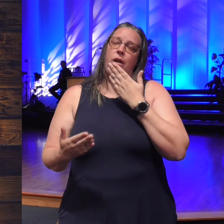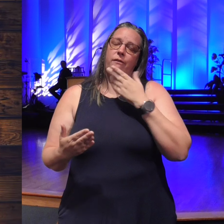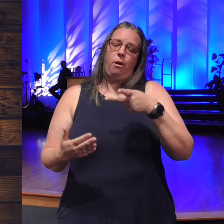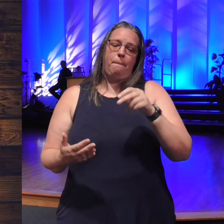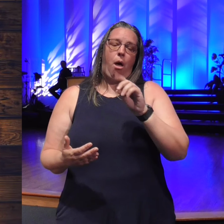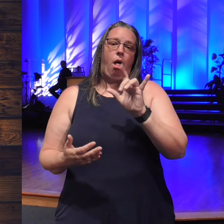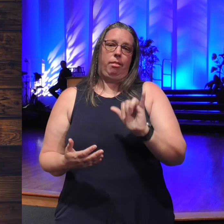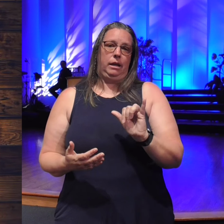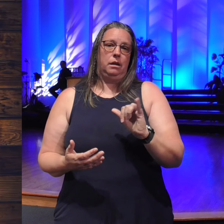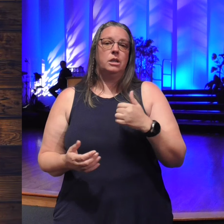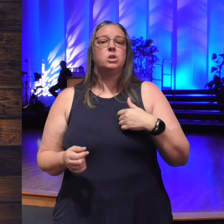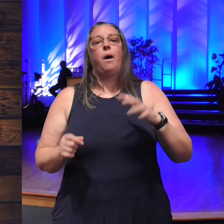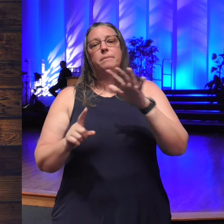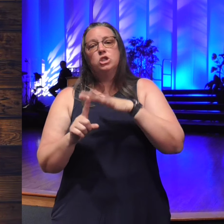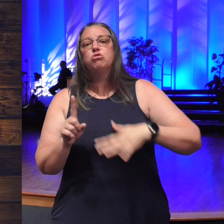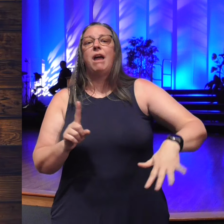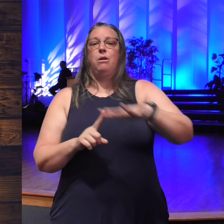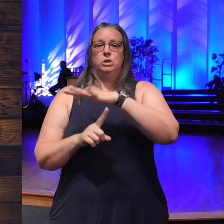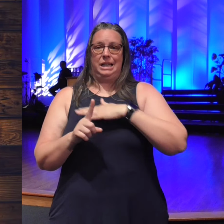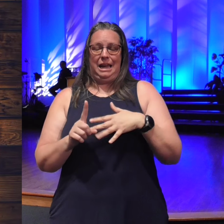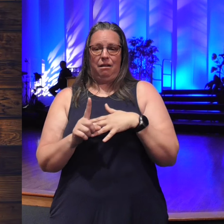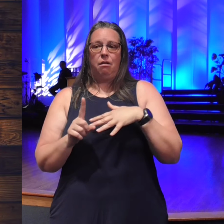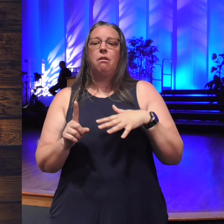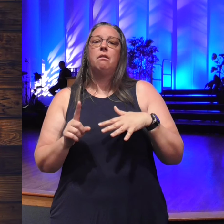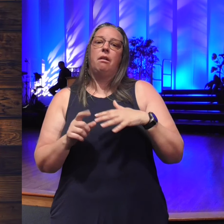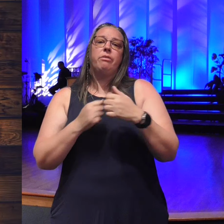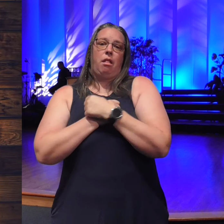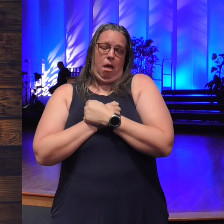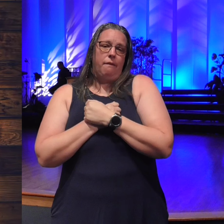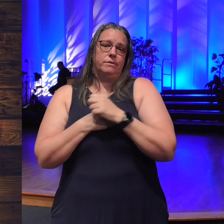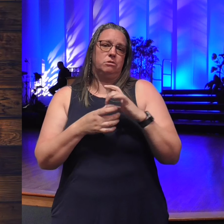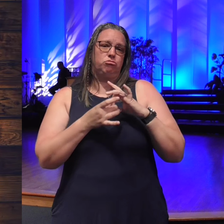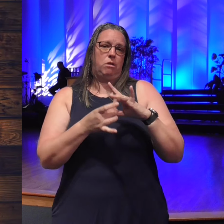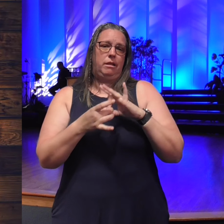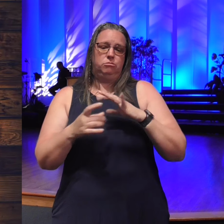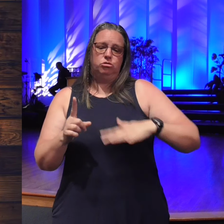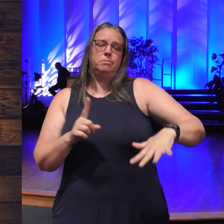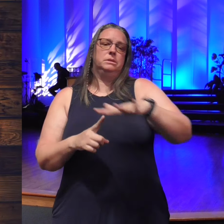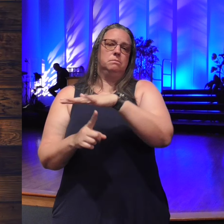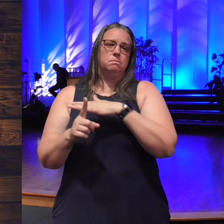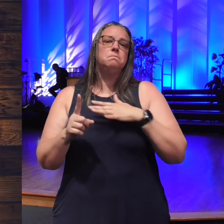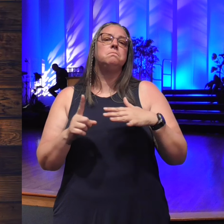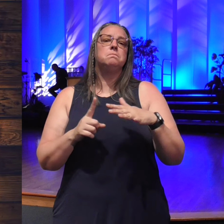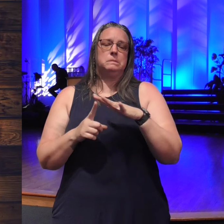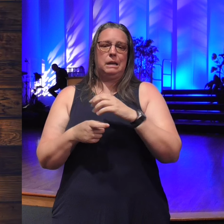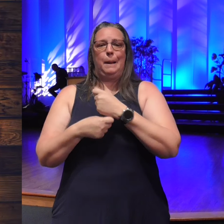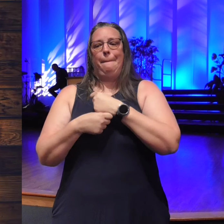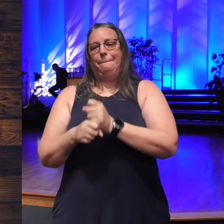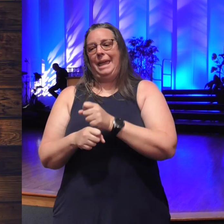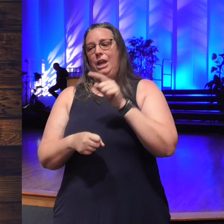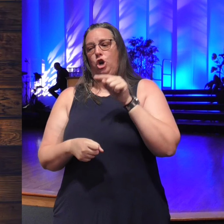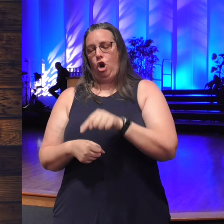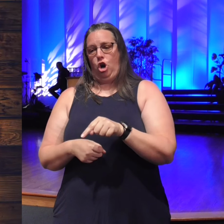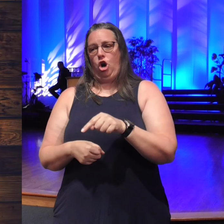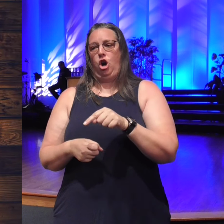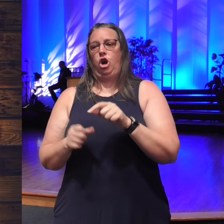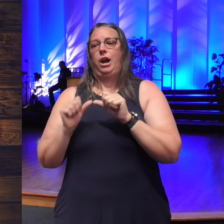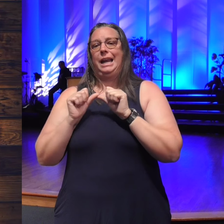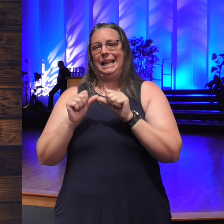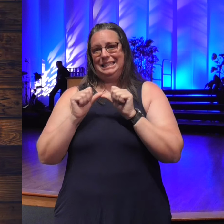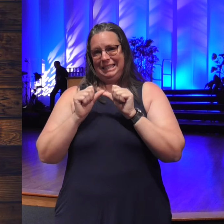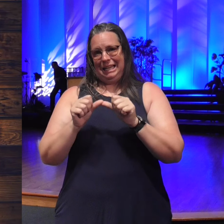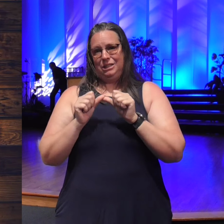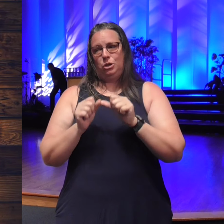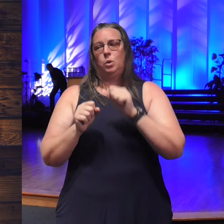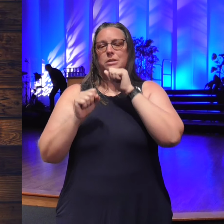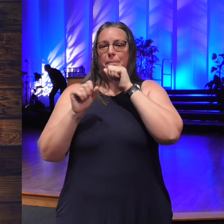I surround all of her loved ones who are grieving at this time with love, and may the best of the qualities of her being continue to bless all of